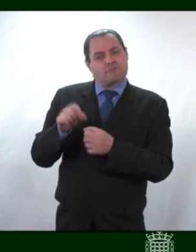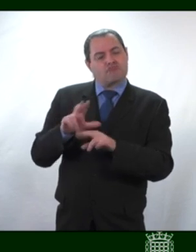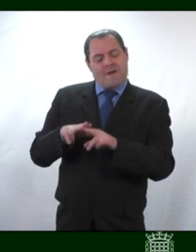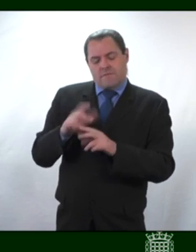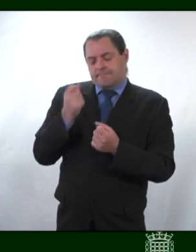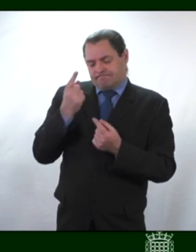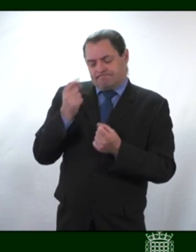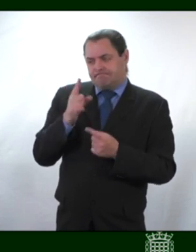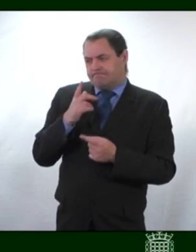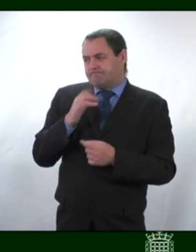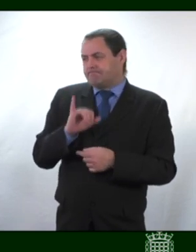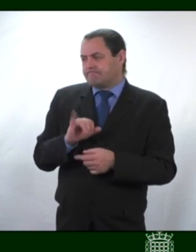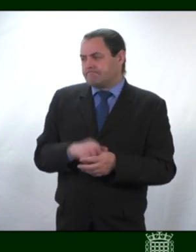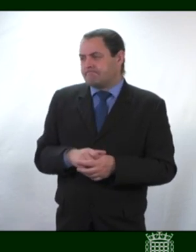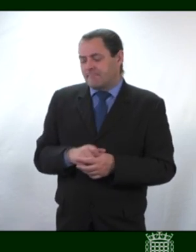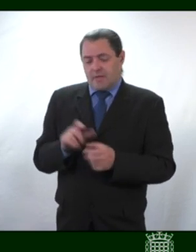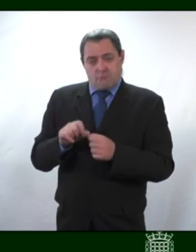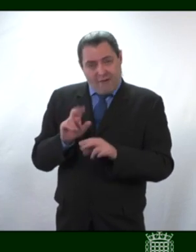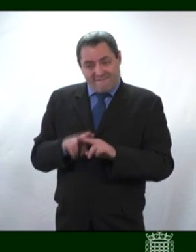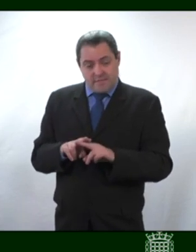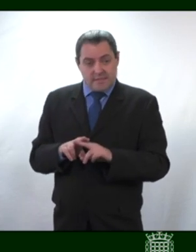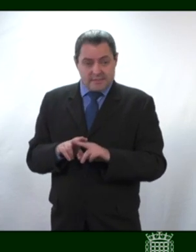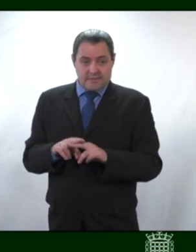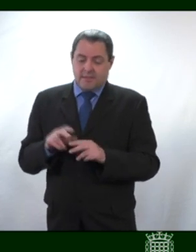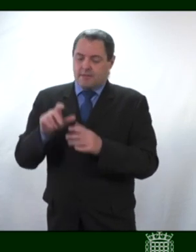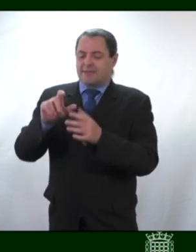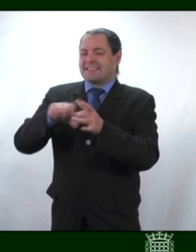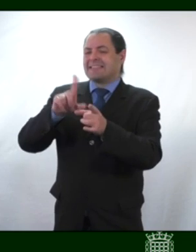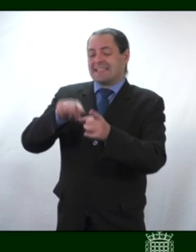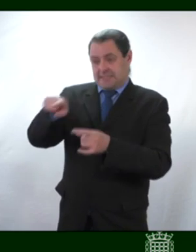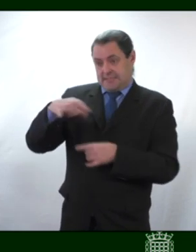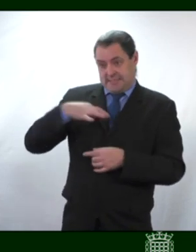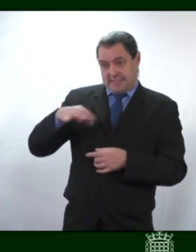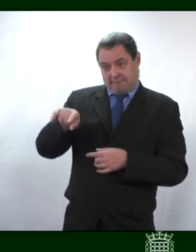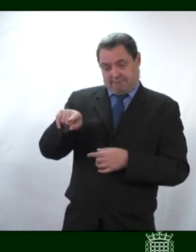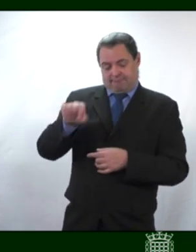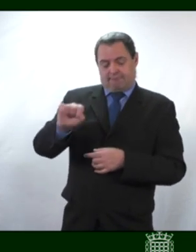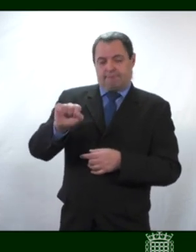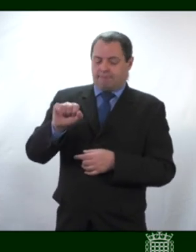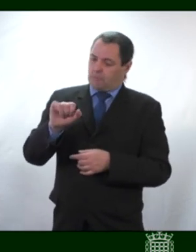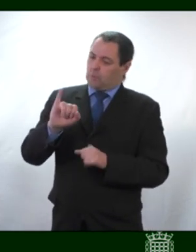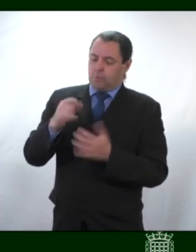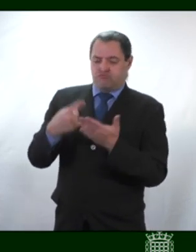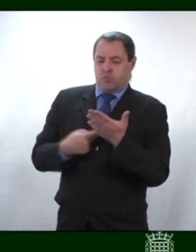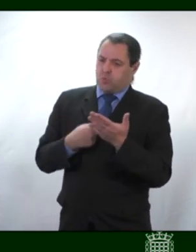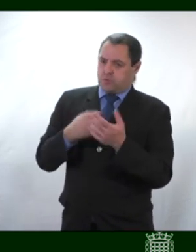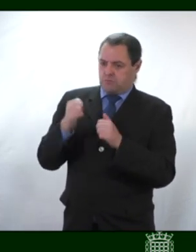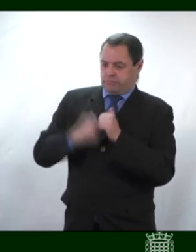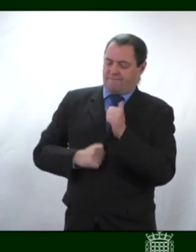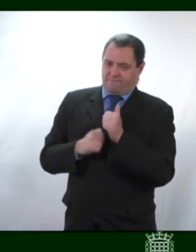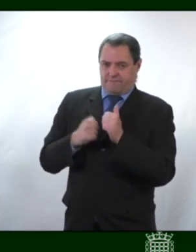that. Bradford has been, and certainly the city of Bradford that she represents, has been in measures for a long